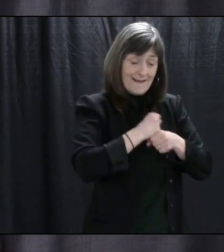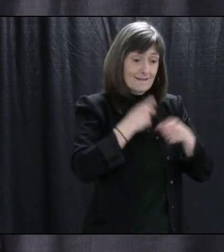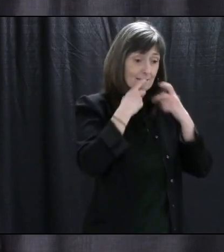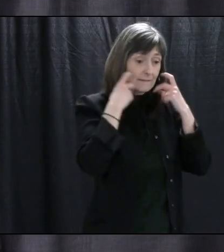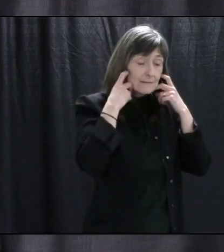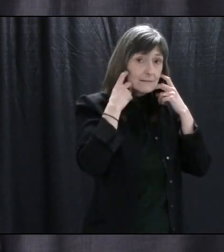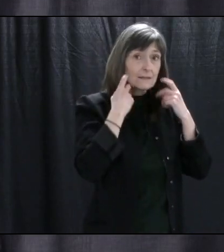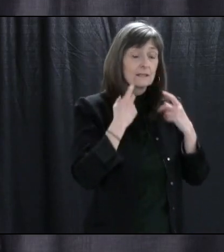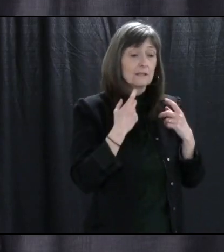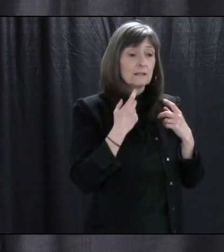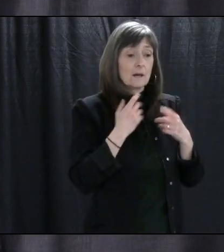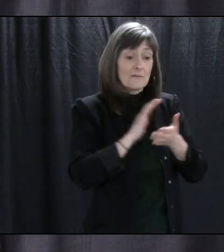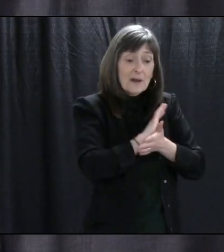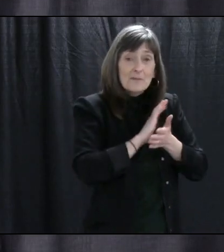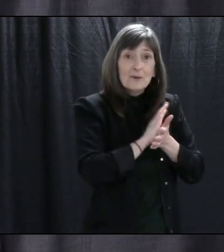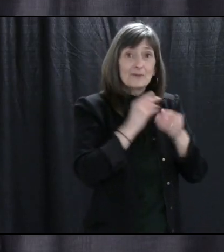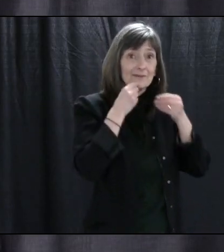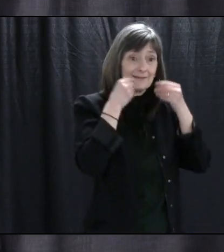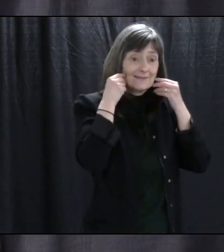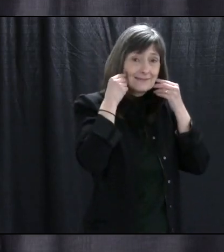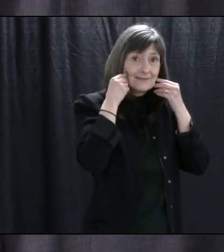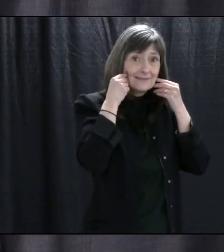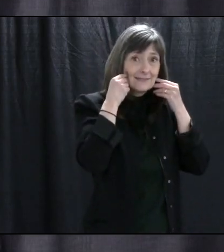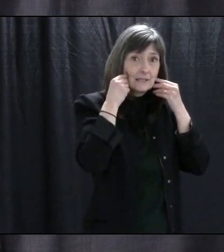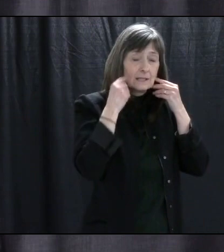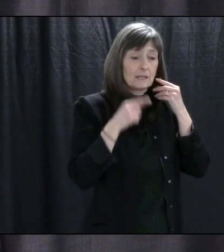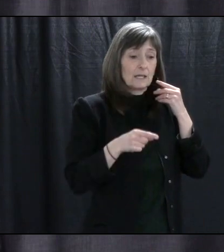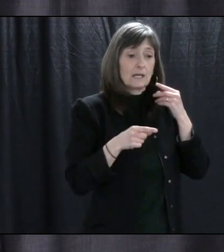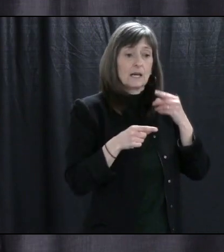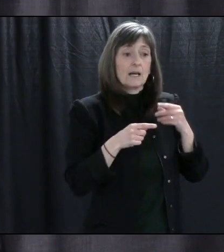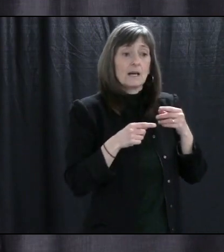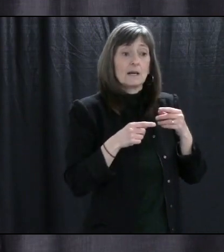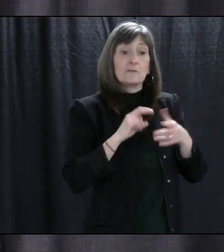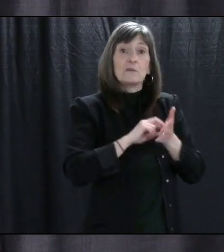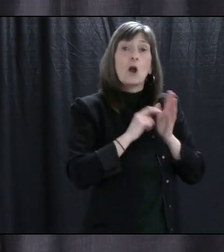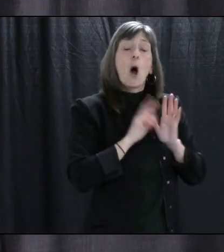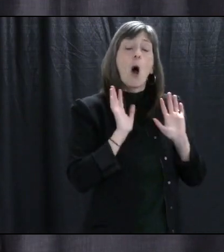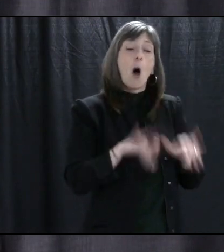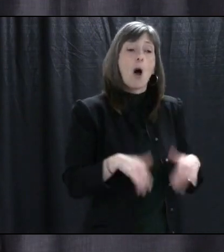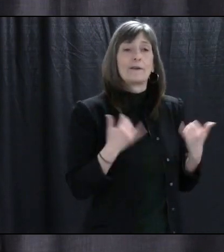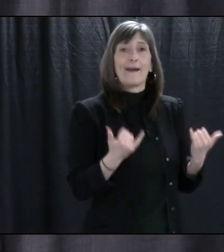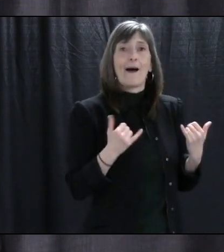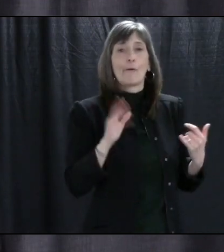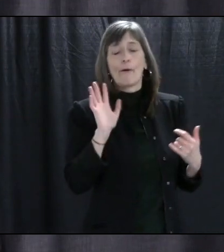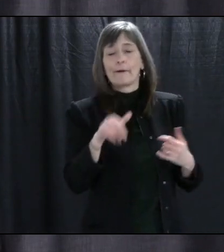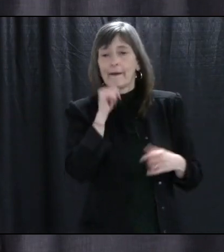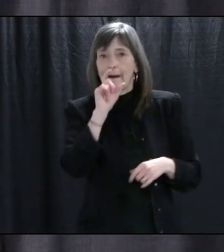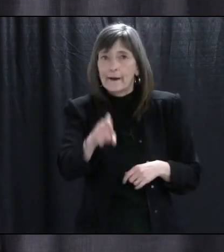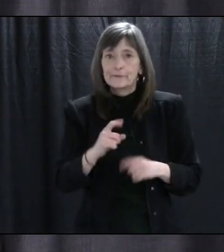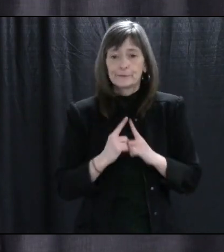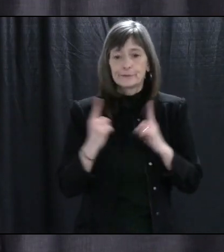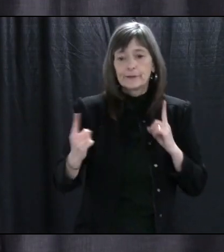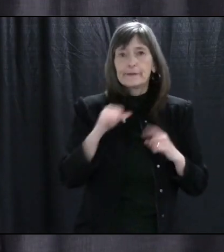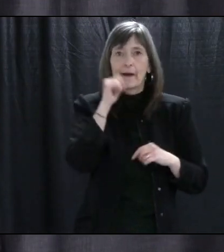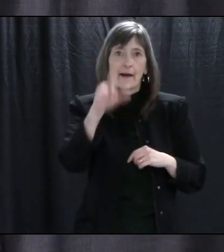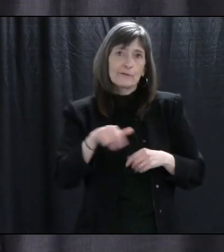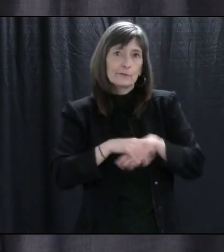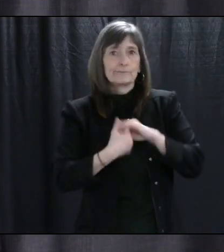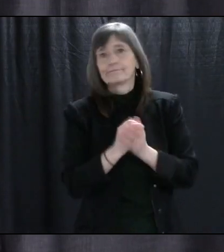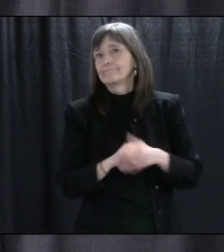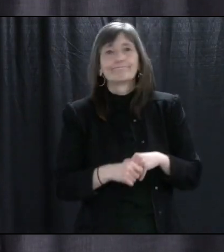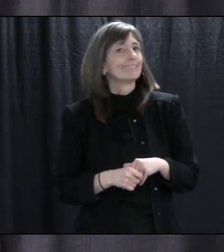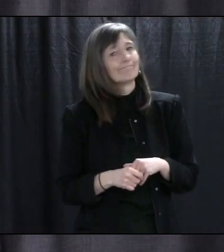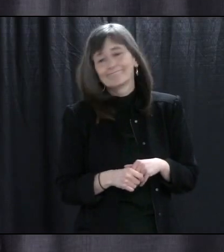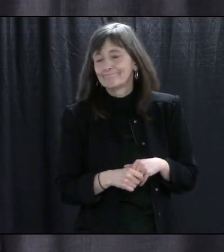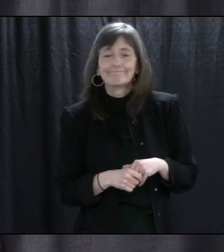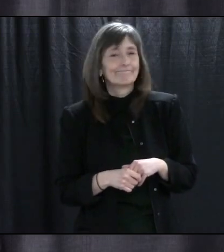is not a replacement for the proven prevention measures such as hand washing and physical distancing. If